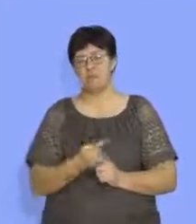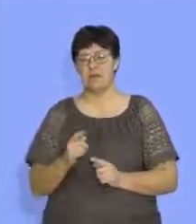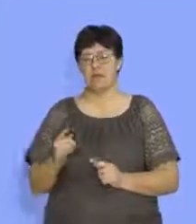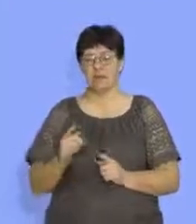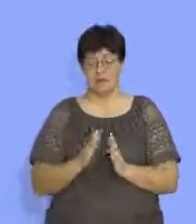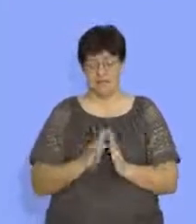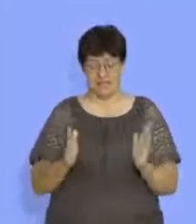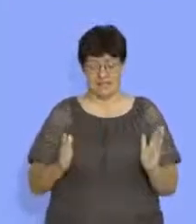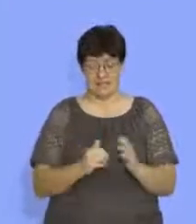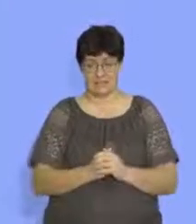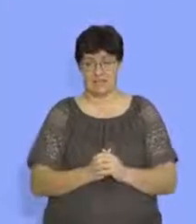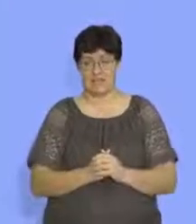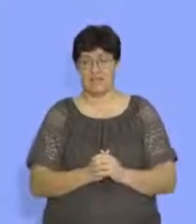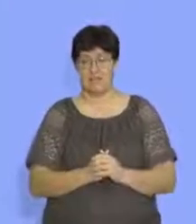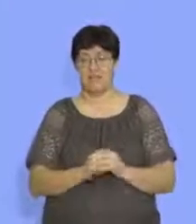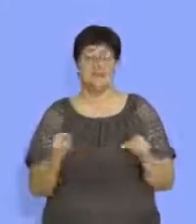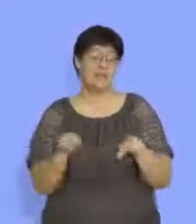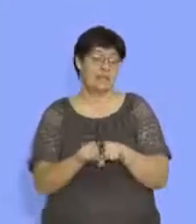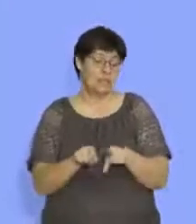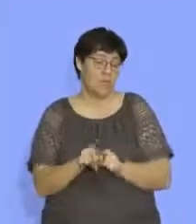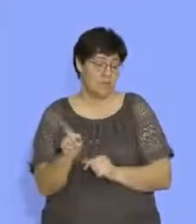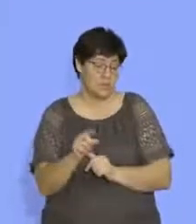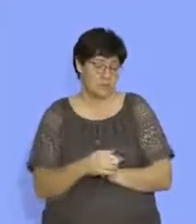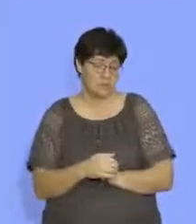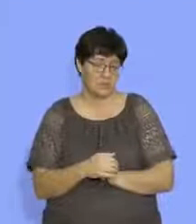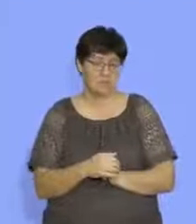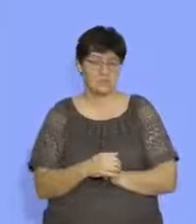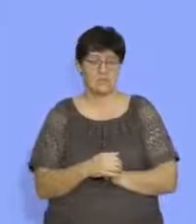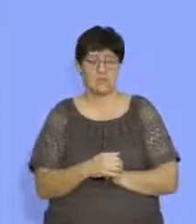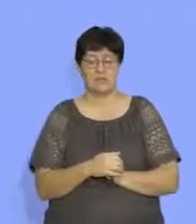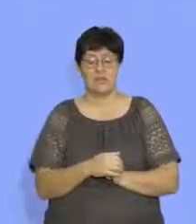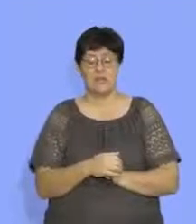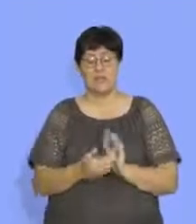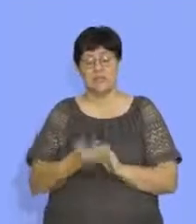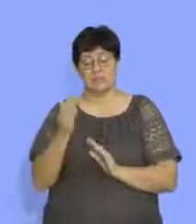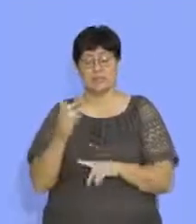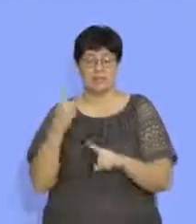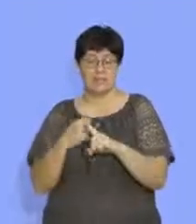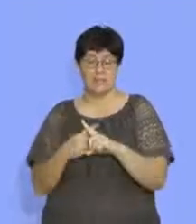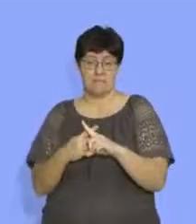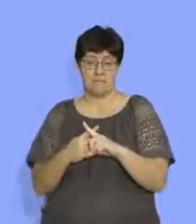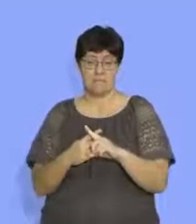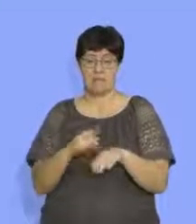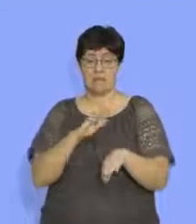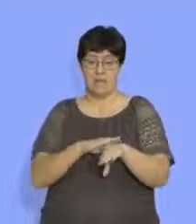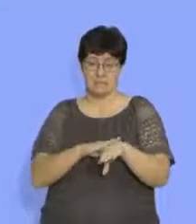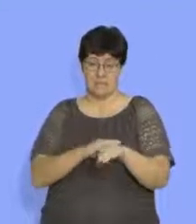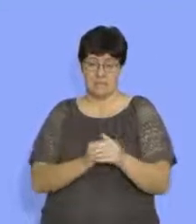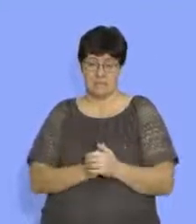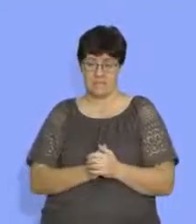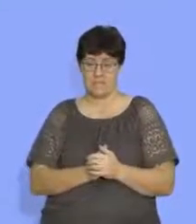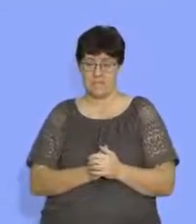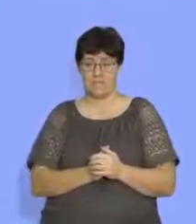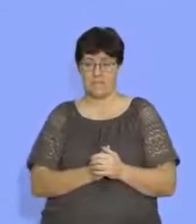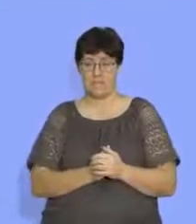I will say the distance is equals to the speed multiplied by